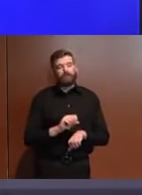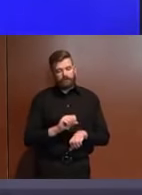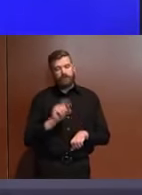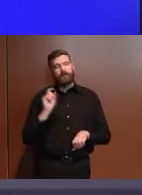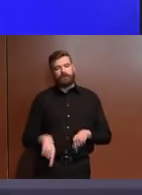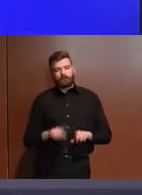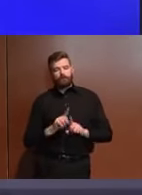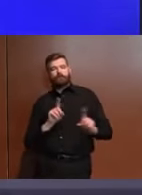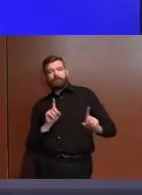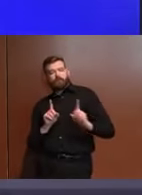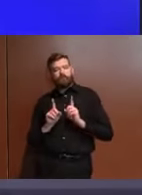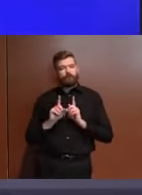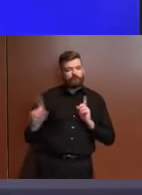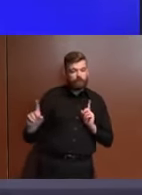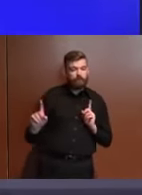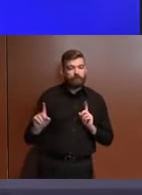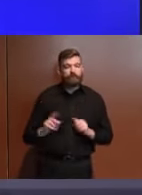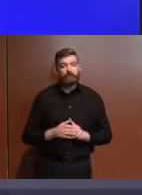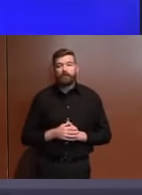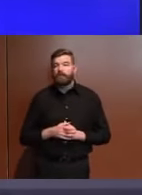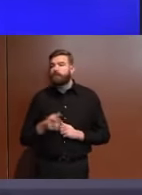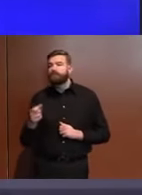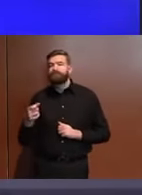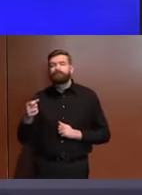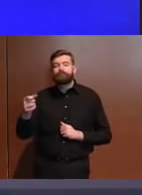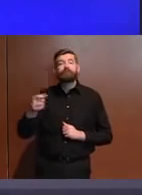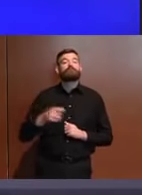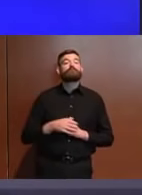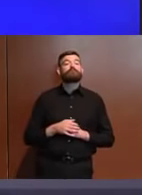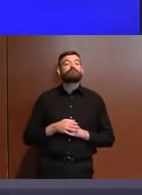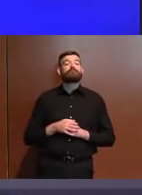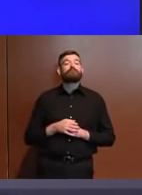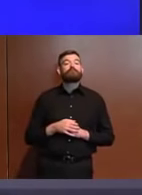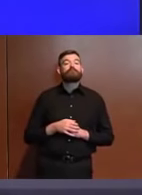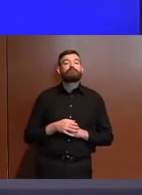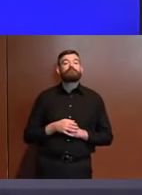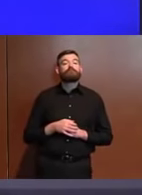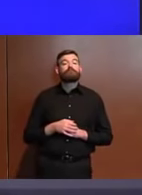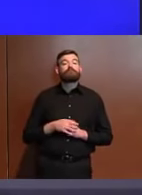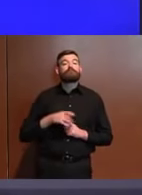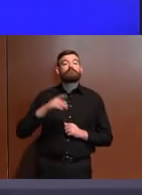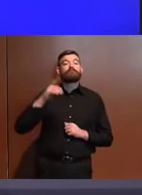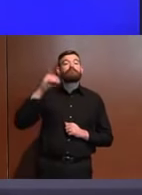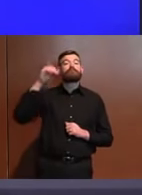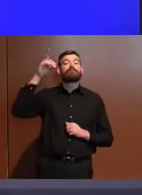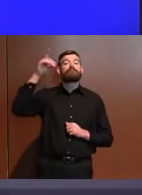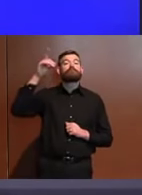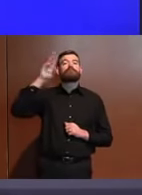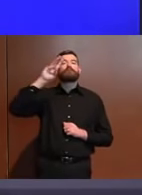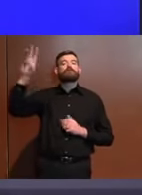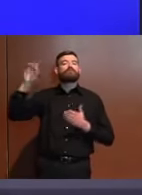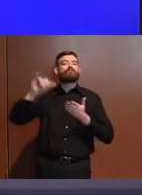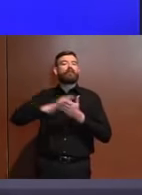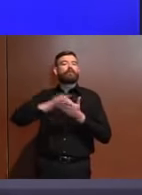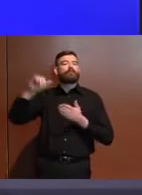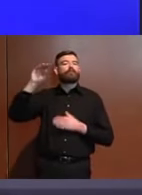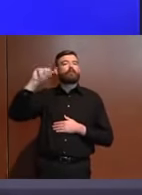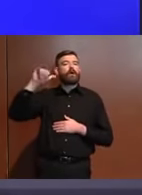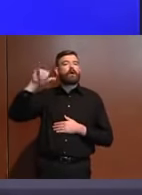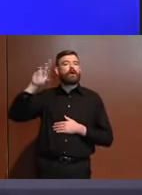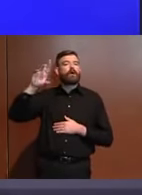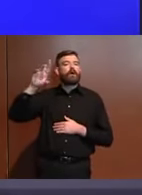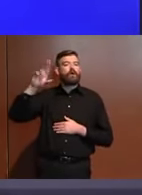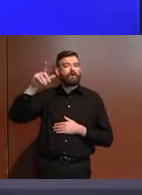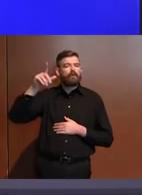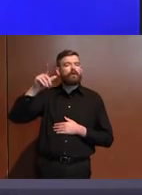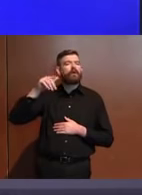Hold on, it's coming. The former mayor of West New York, Felix Roque, says he has a database of international medical graduates willing to step in right away with